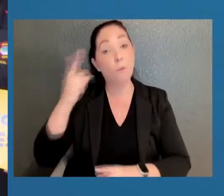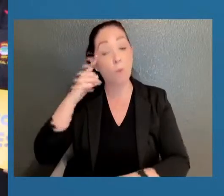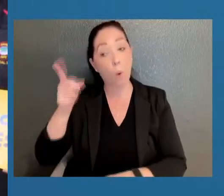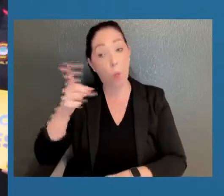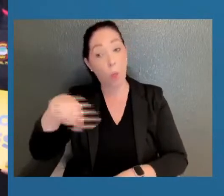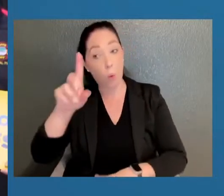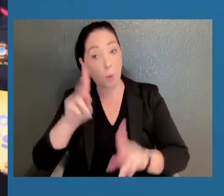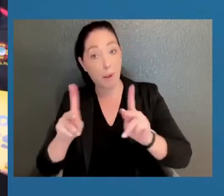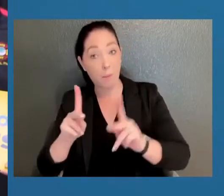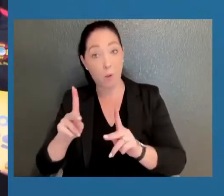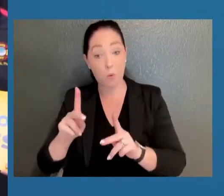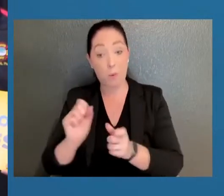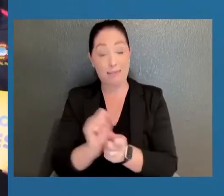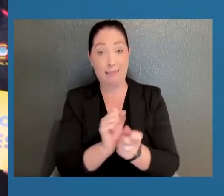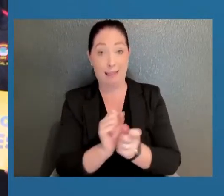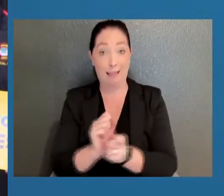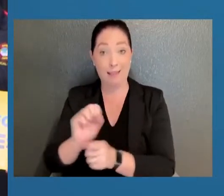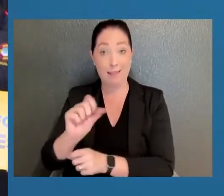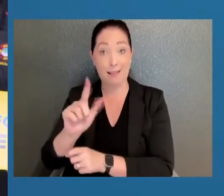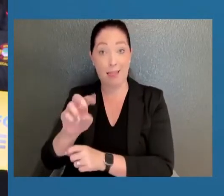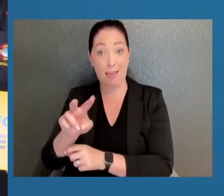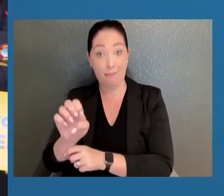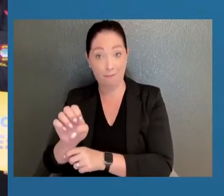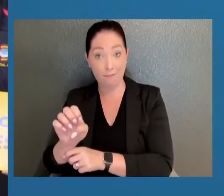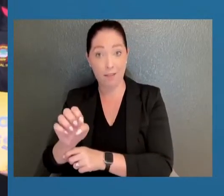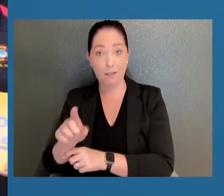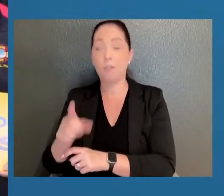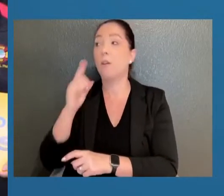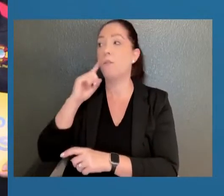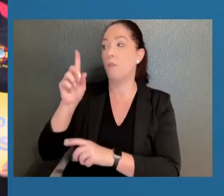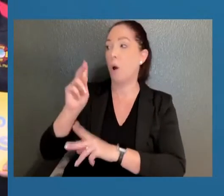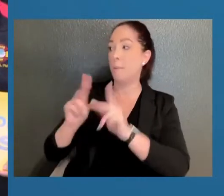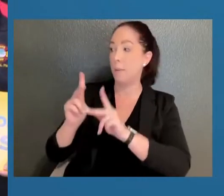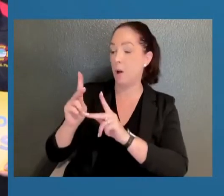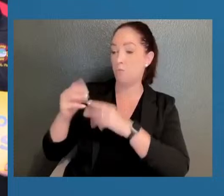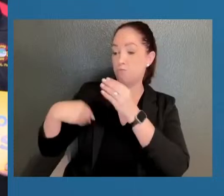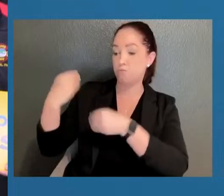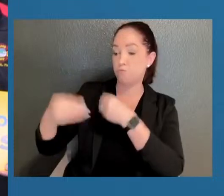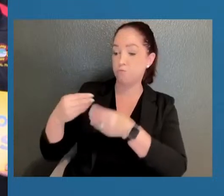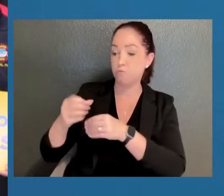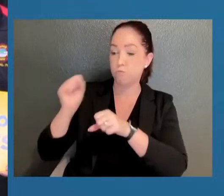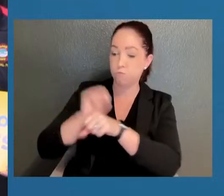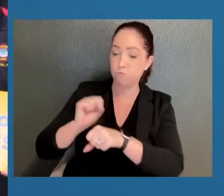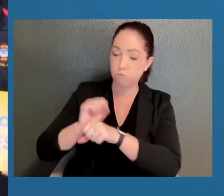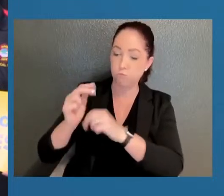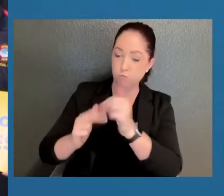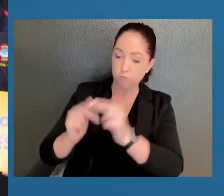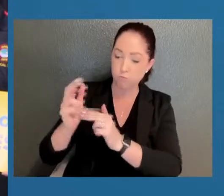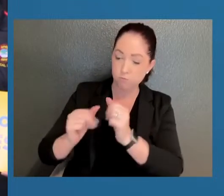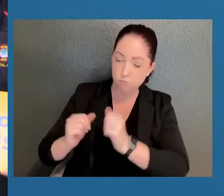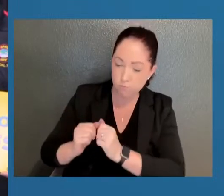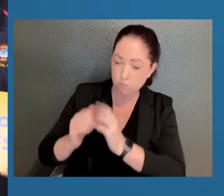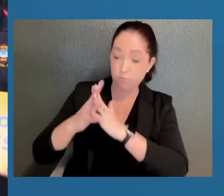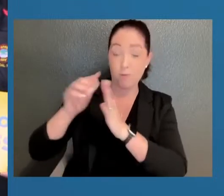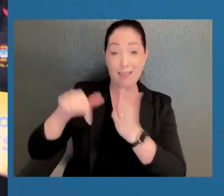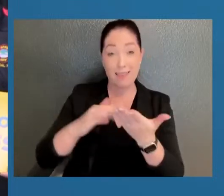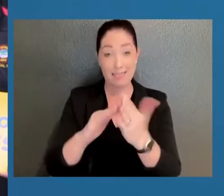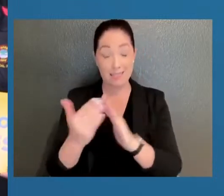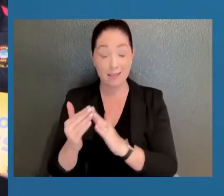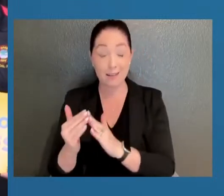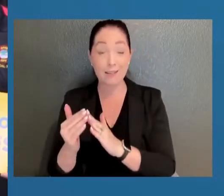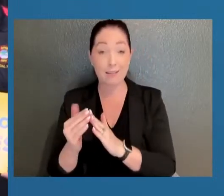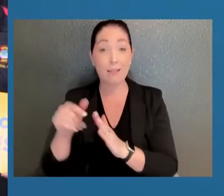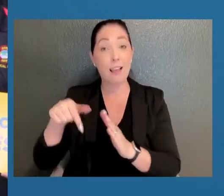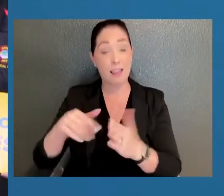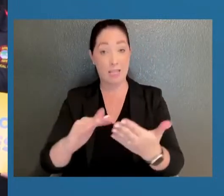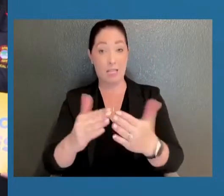to the generations who built this city through labor, care, and faith, this community has always been on the